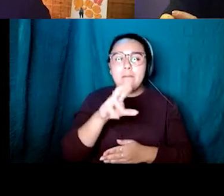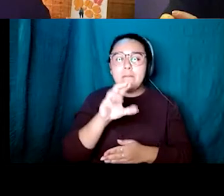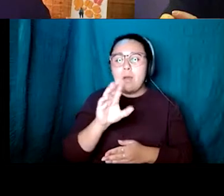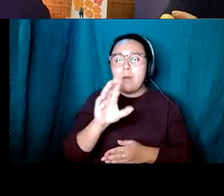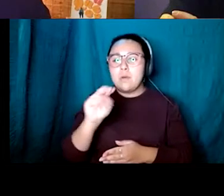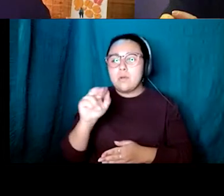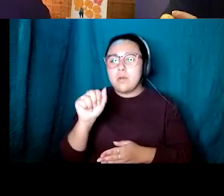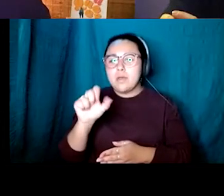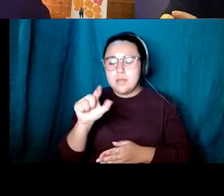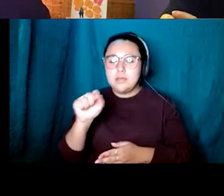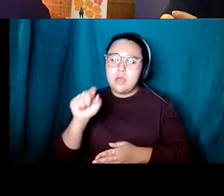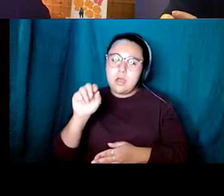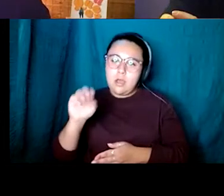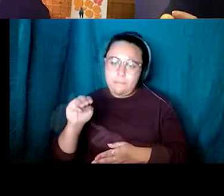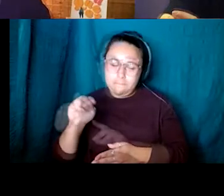probonoasl.com.